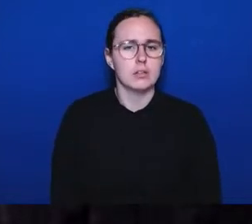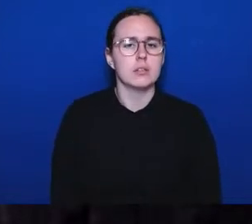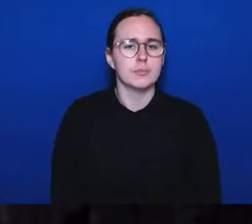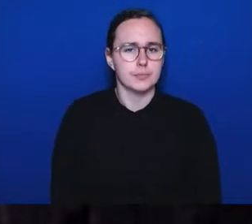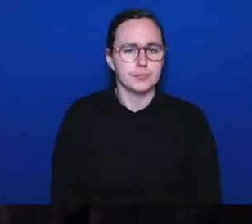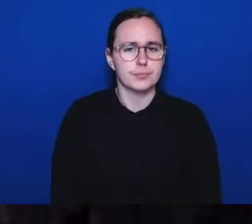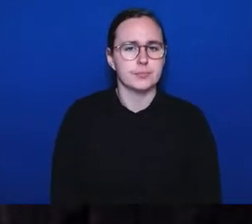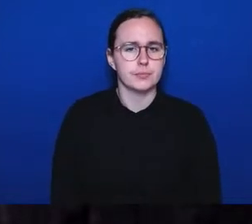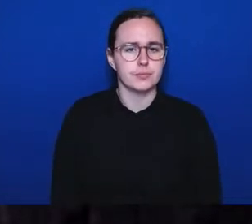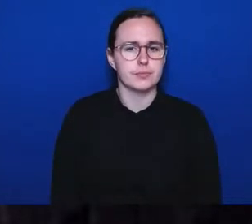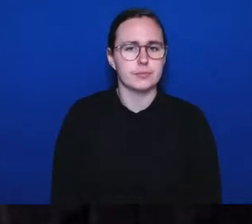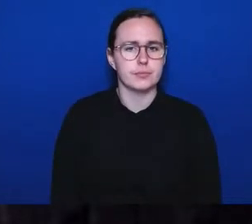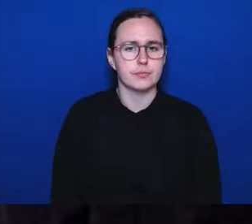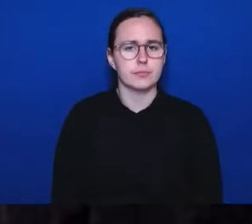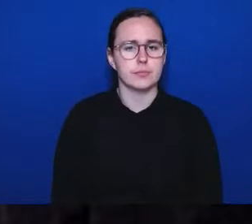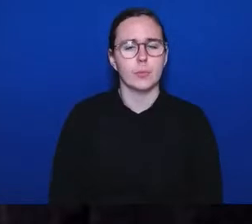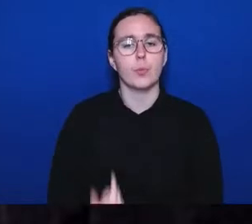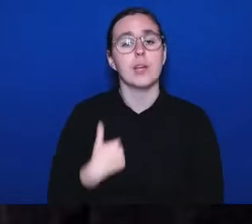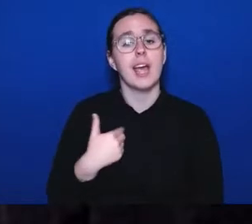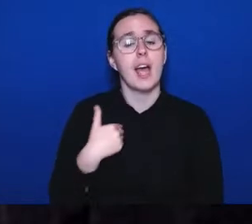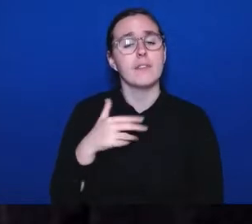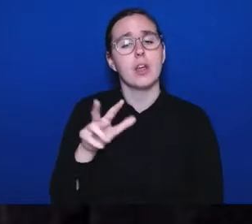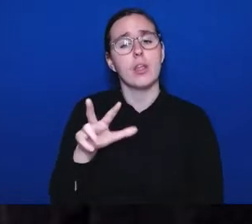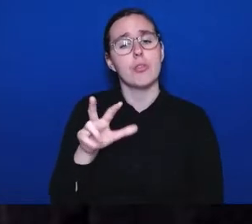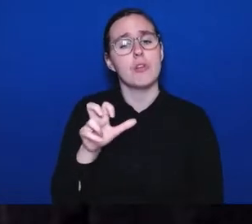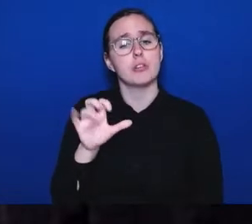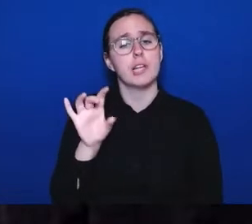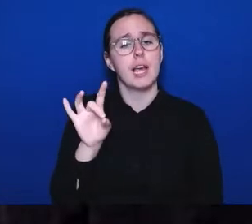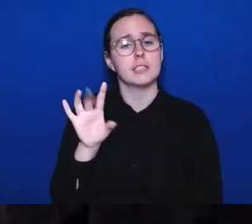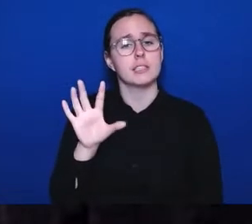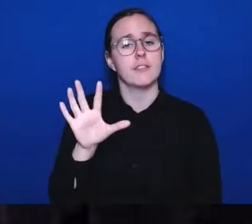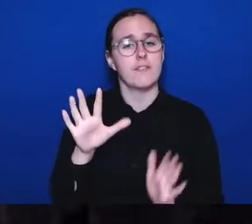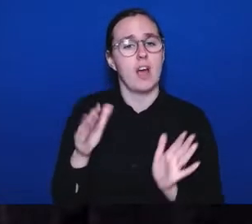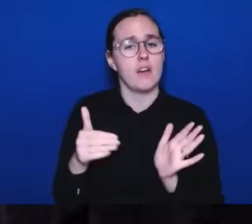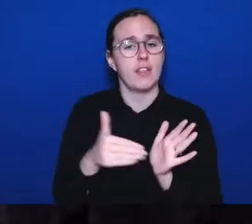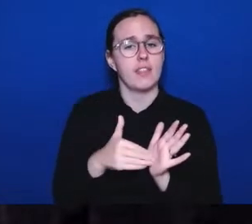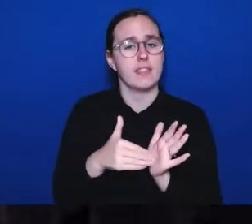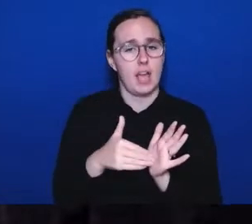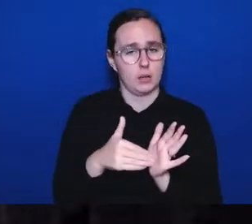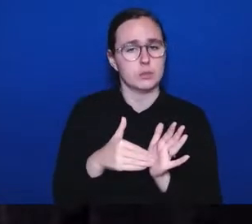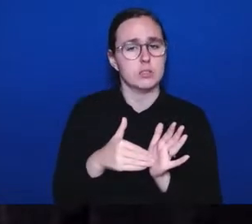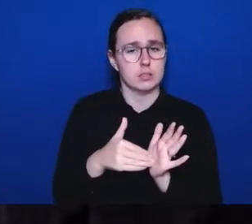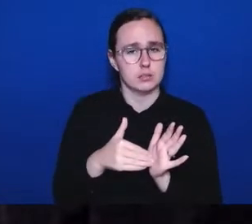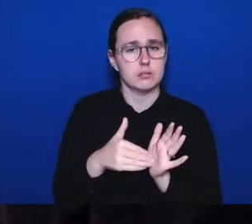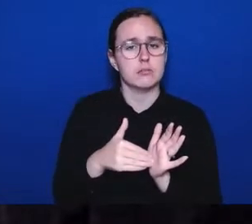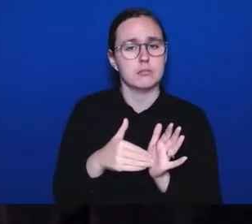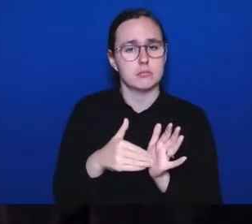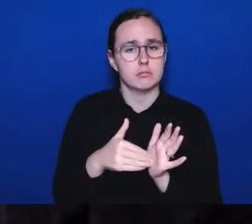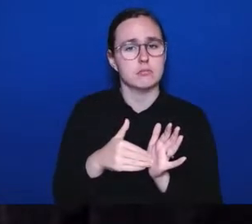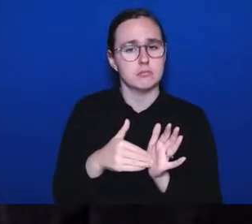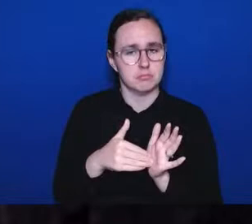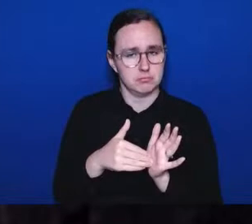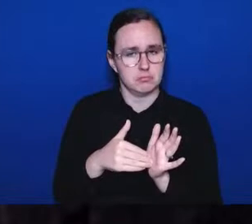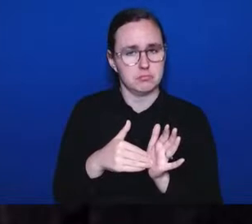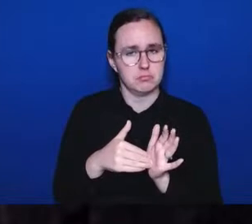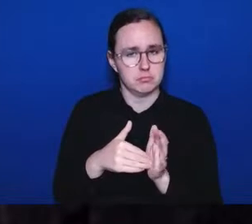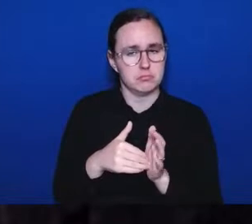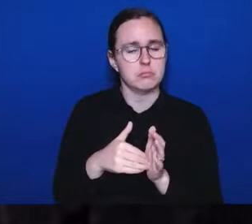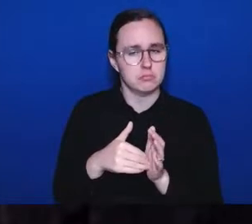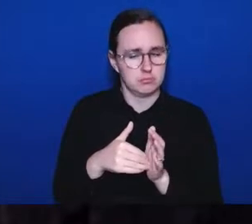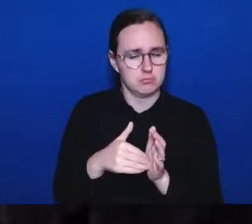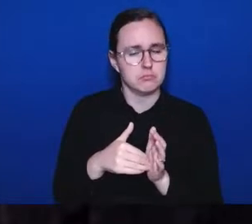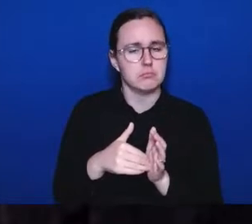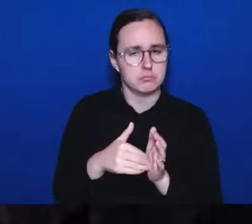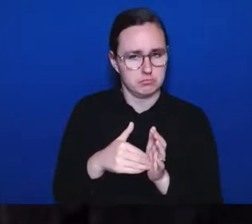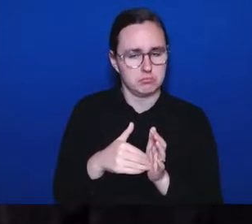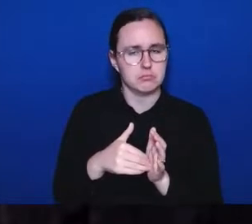$385,000, is that a max? Because I also think I heard, or I think as I read it,